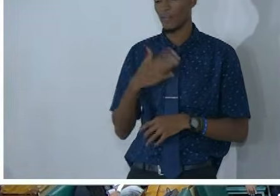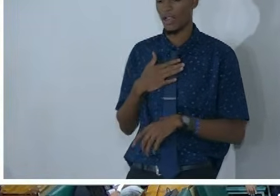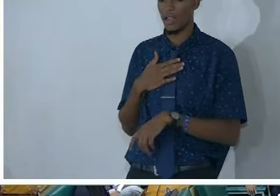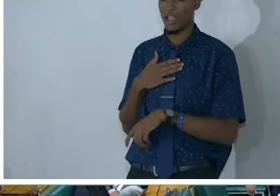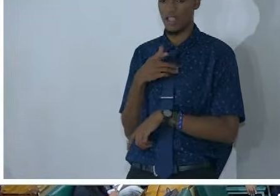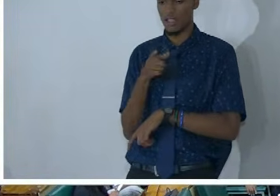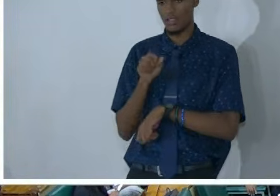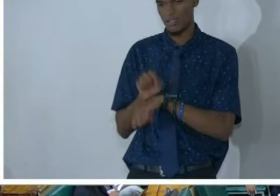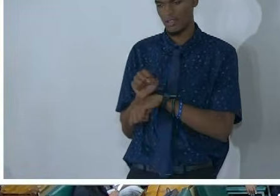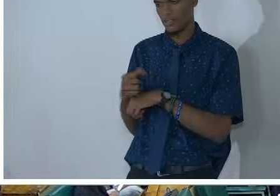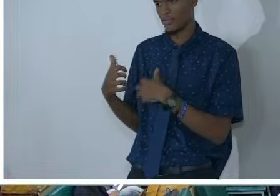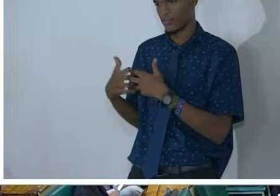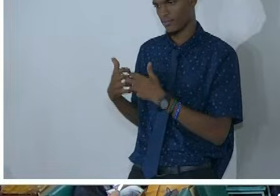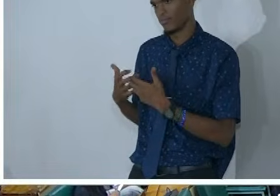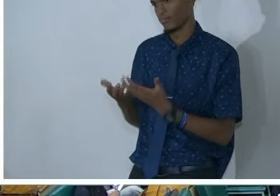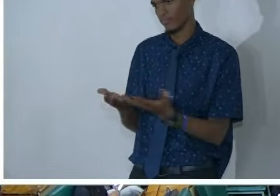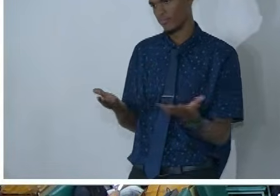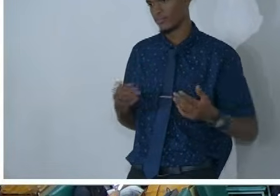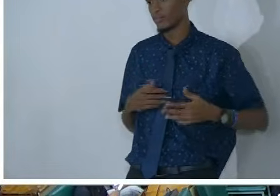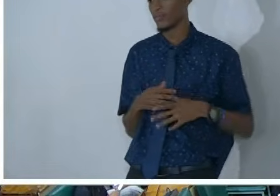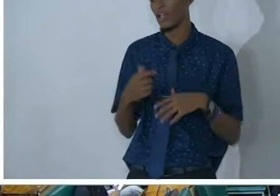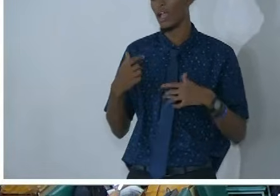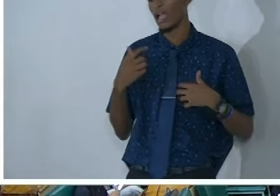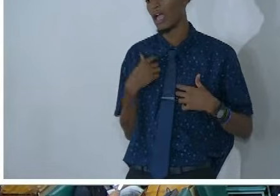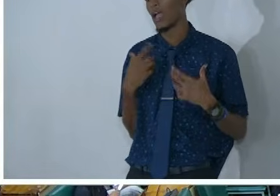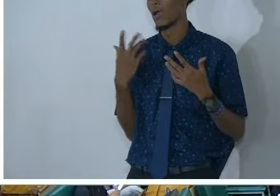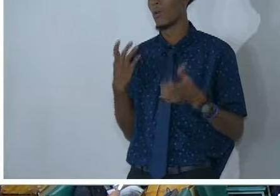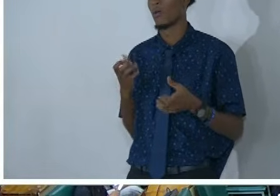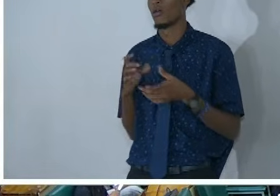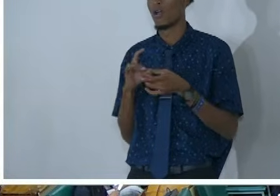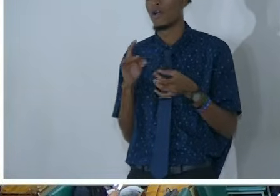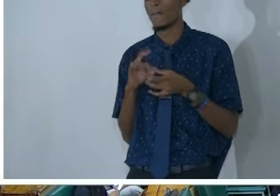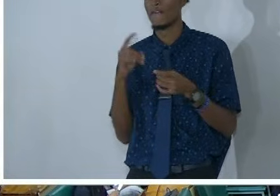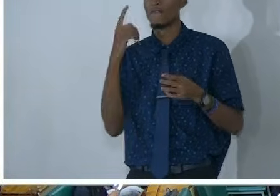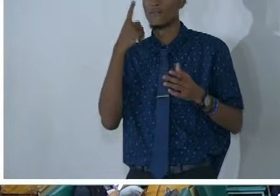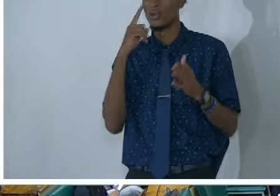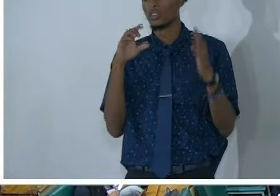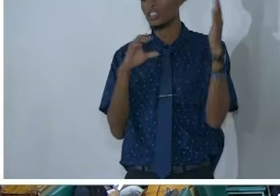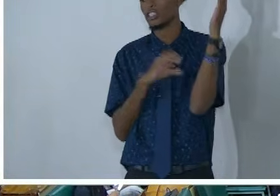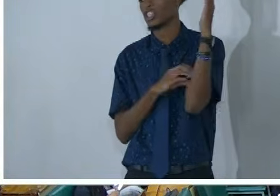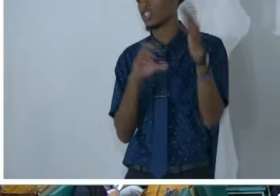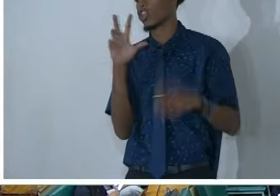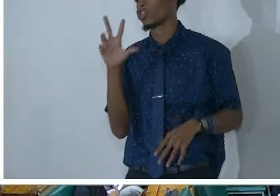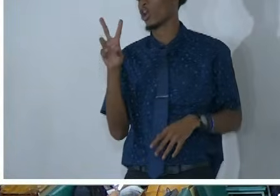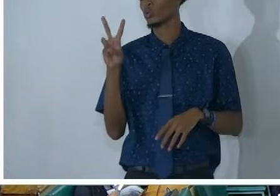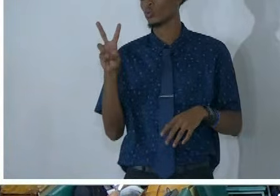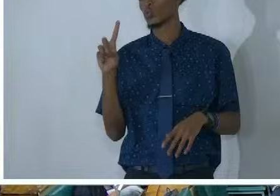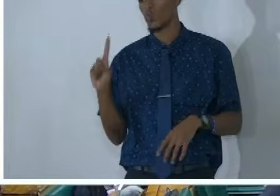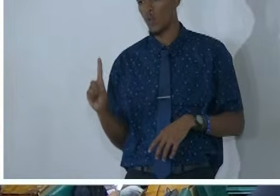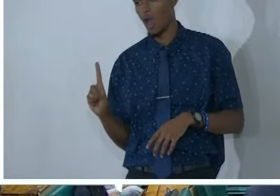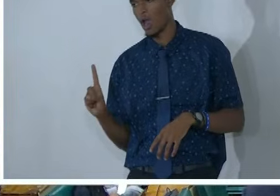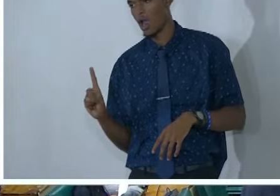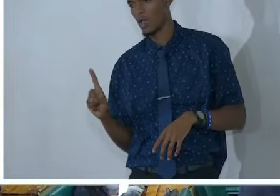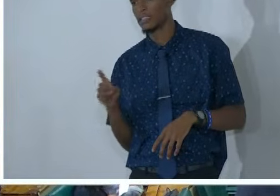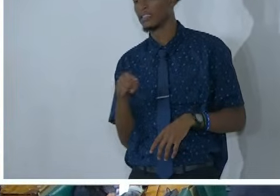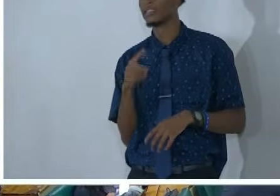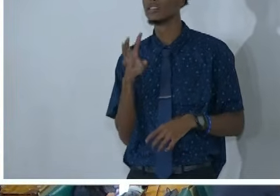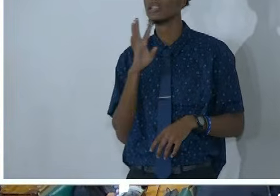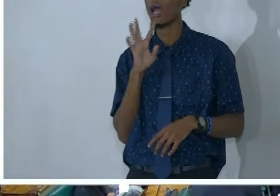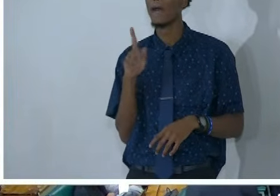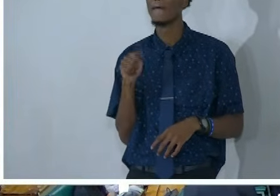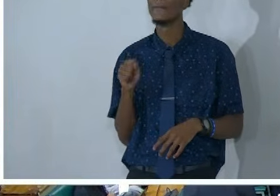colleagues. I wish to comment on section 32.1, where it speaks